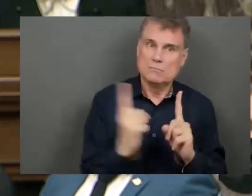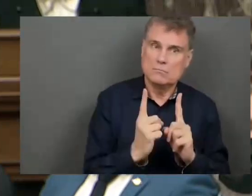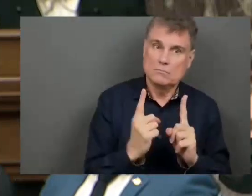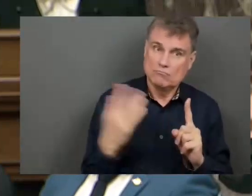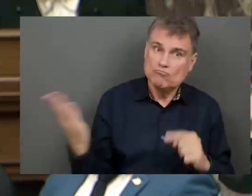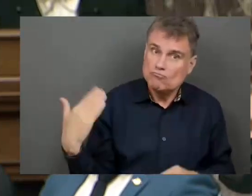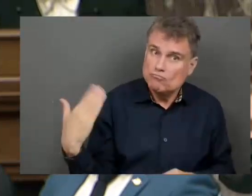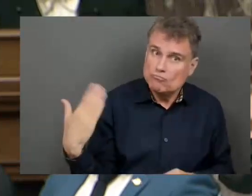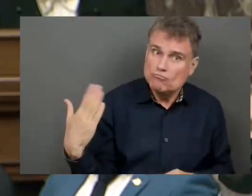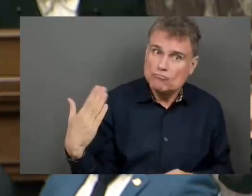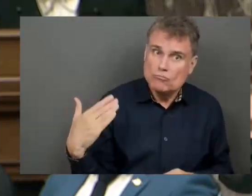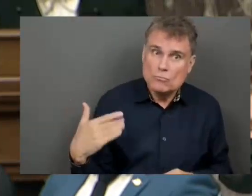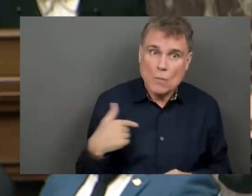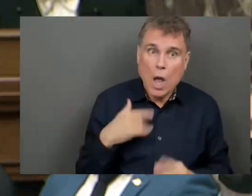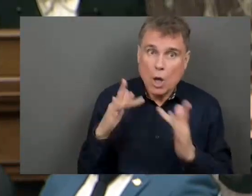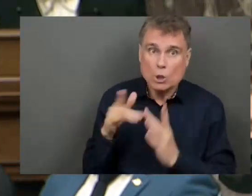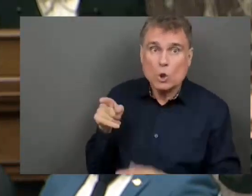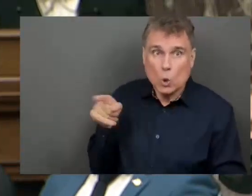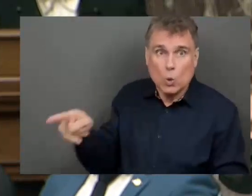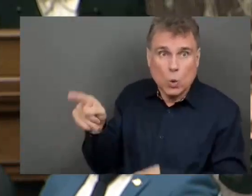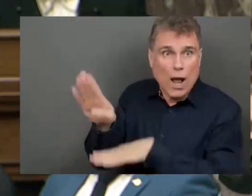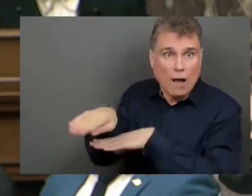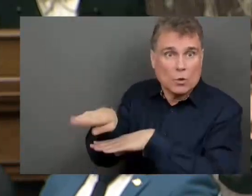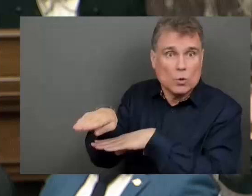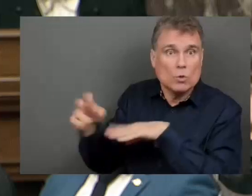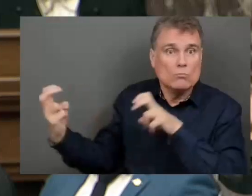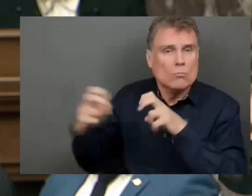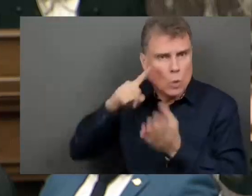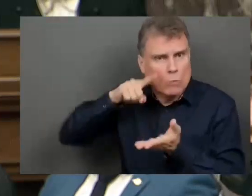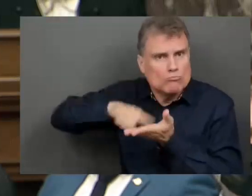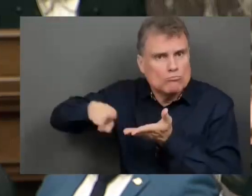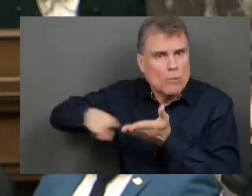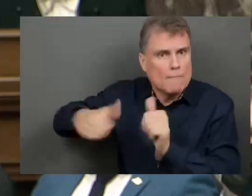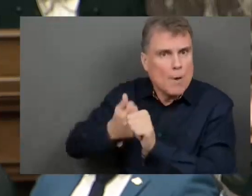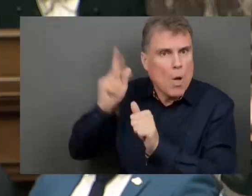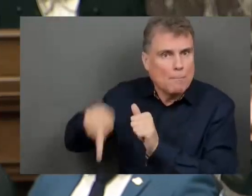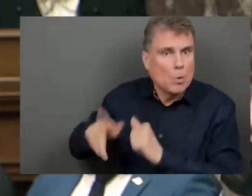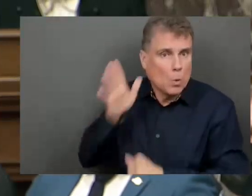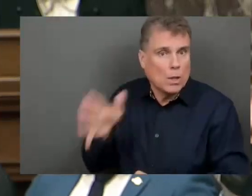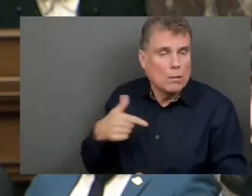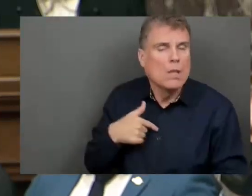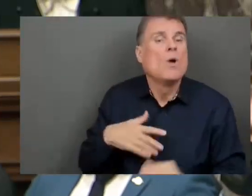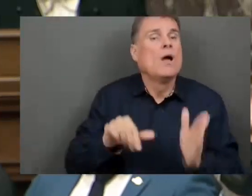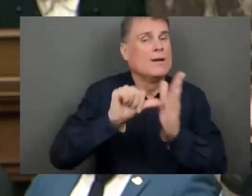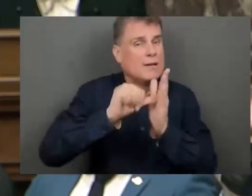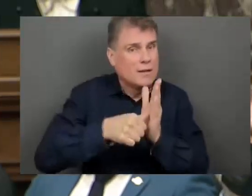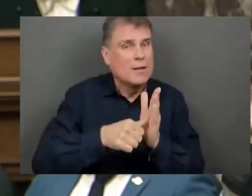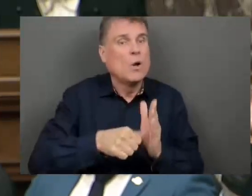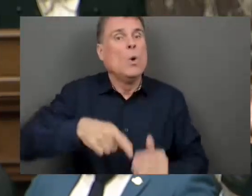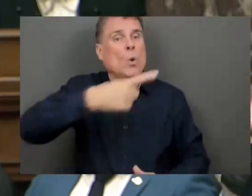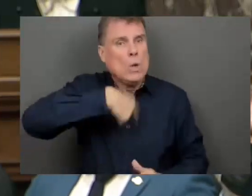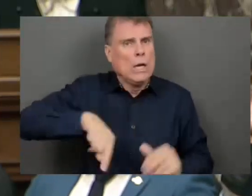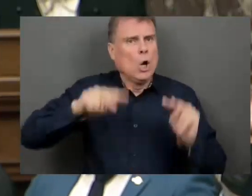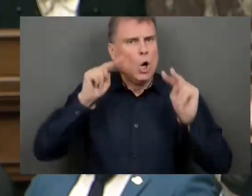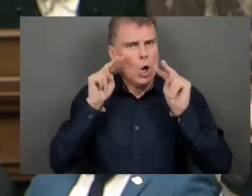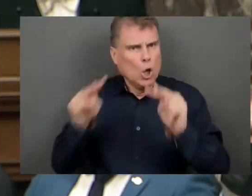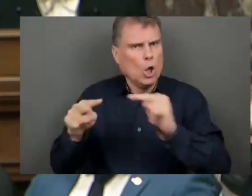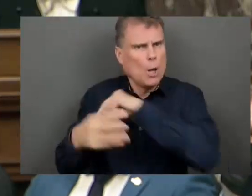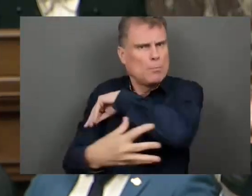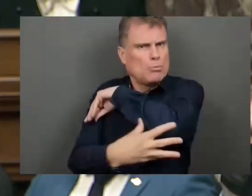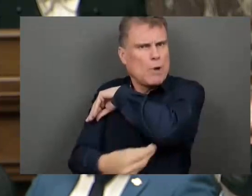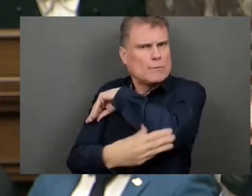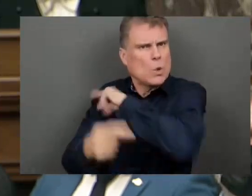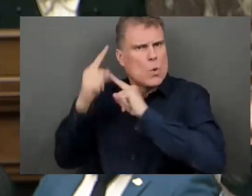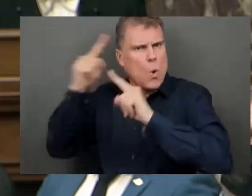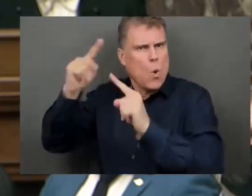found. But again, I'll say we are working, we have targeted poverty reduction, and we've been pushing the federal government to